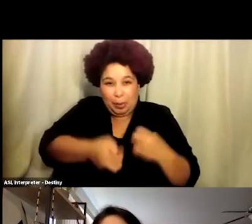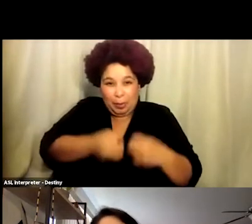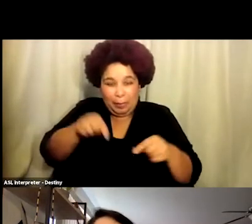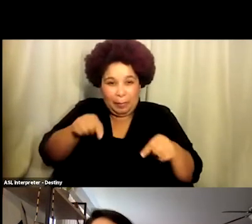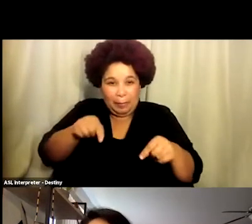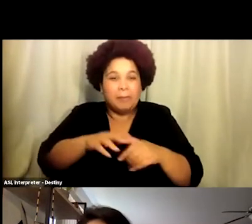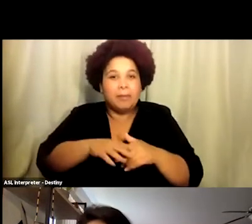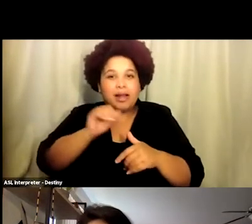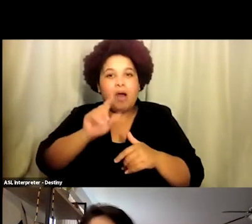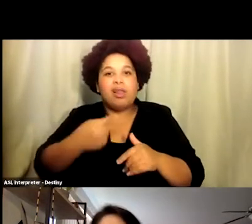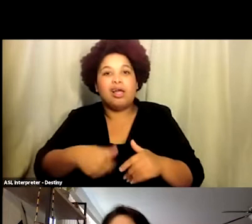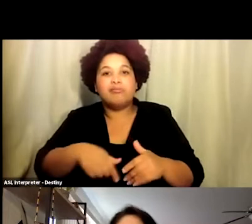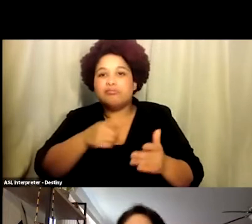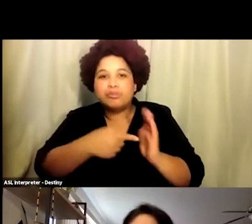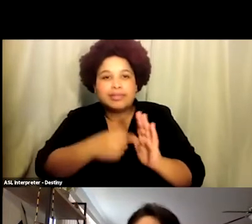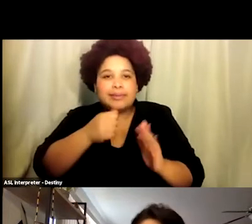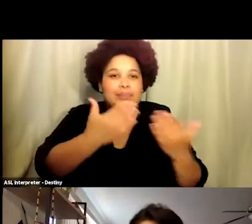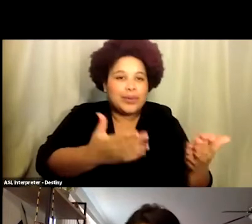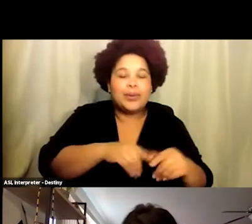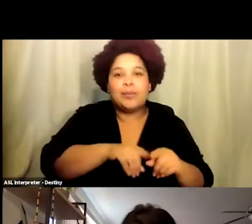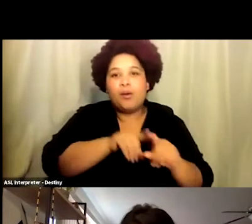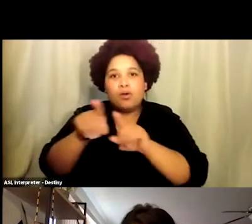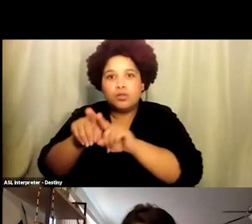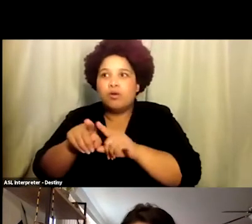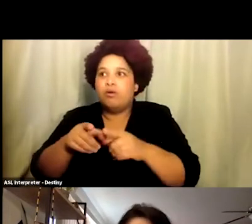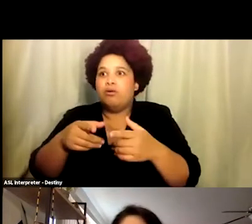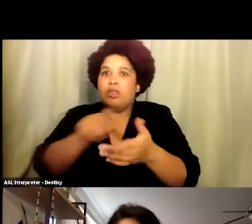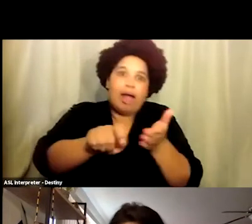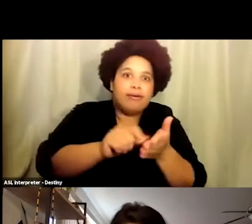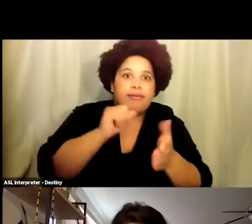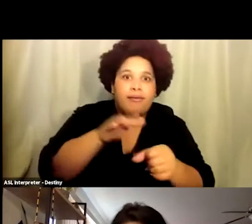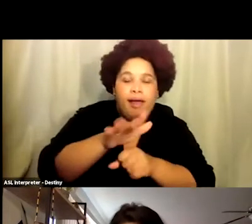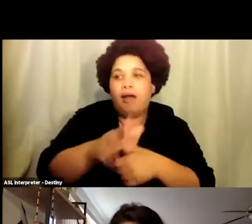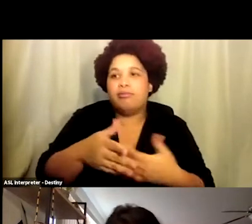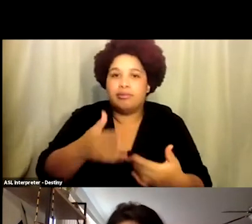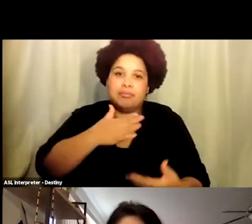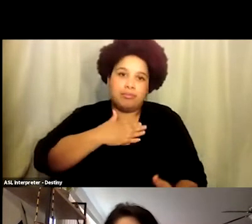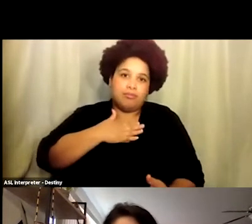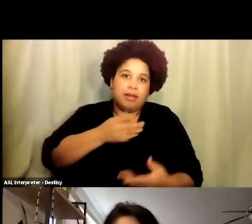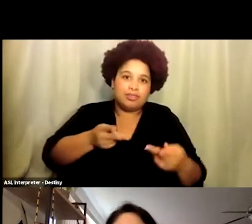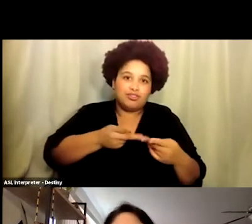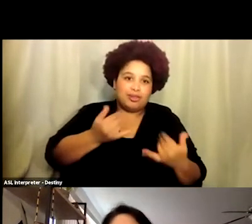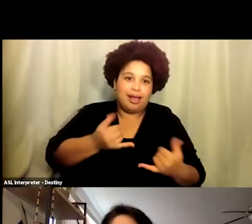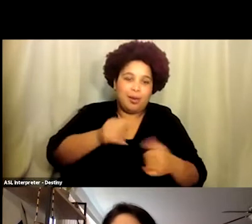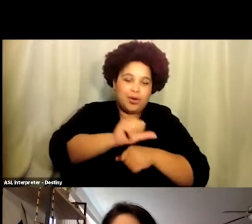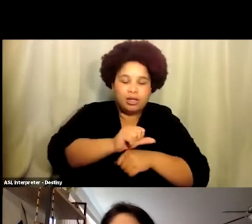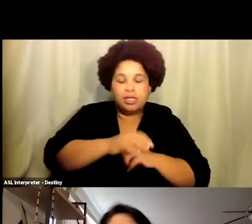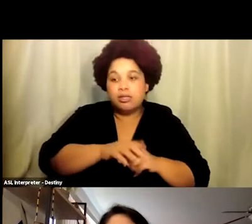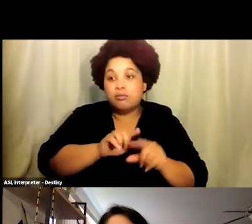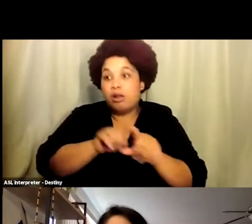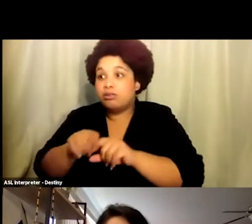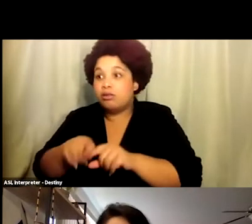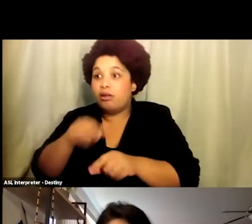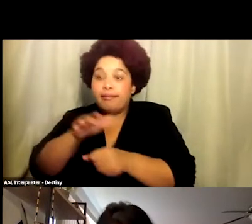not just a lack of representation on screen. It's not just a lack of representation in the writers' rooms, which is where I'm currently working. It's not just a